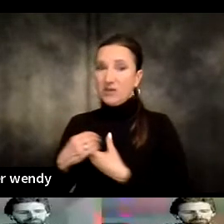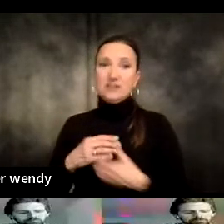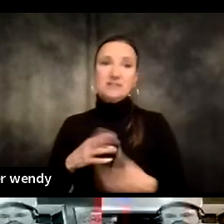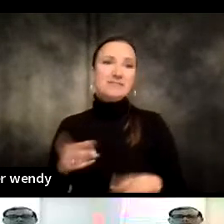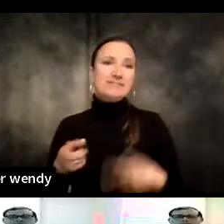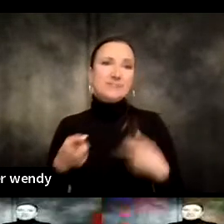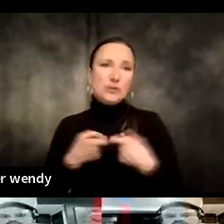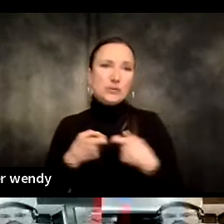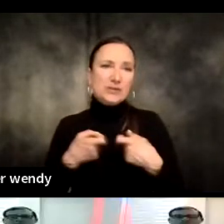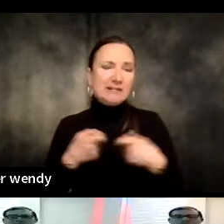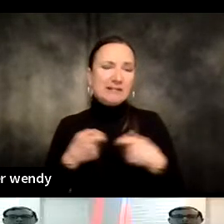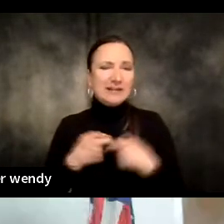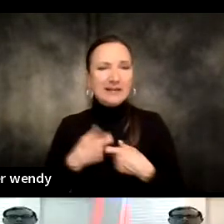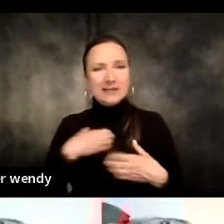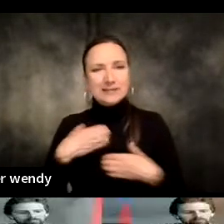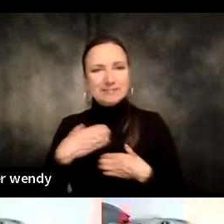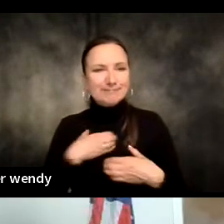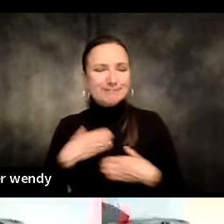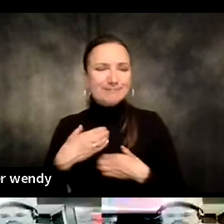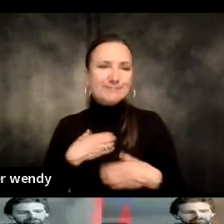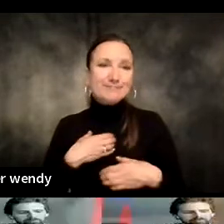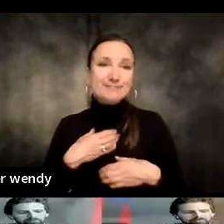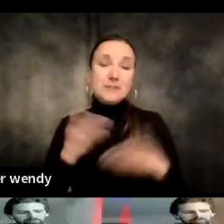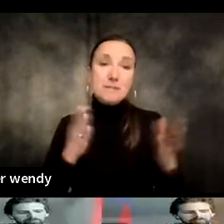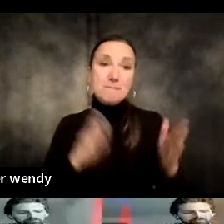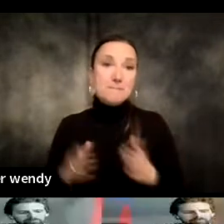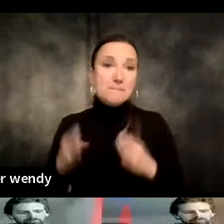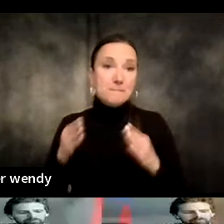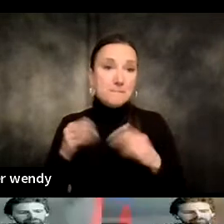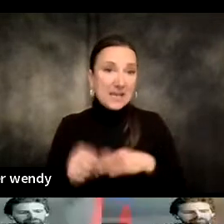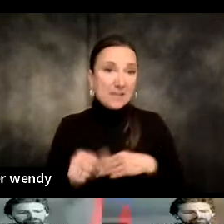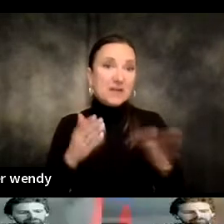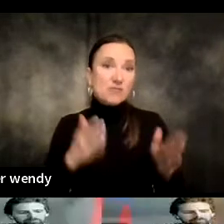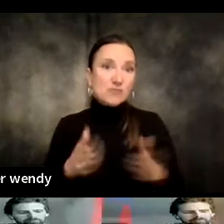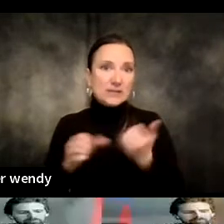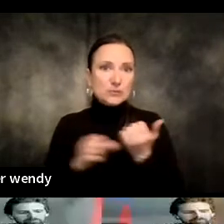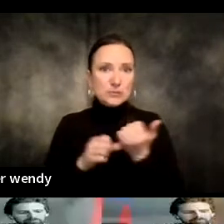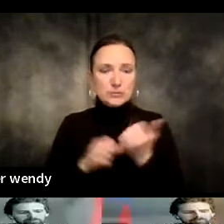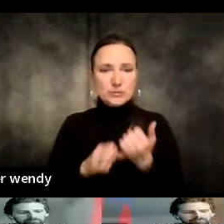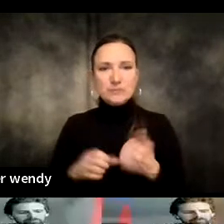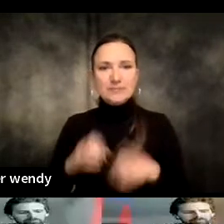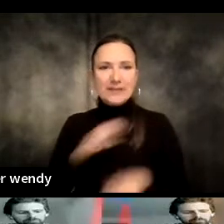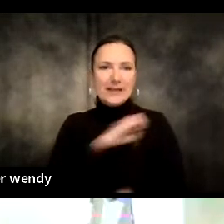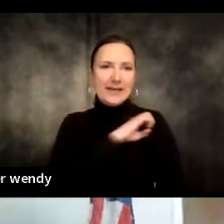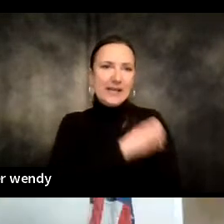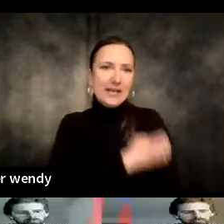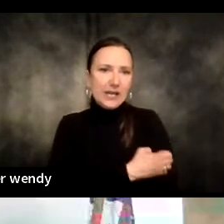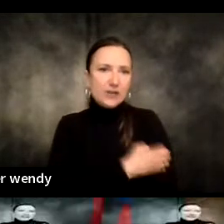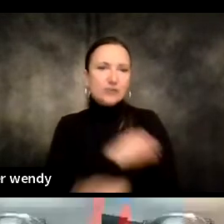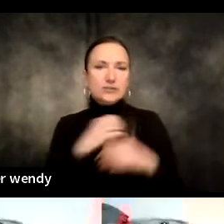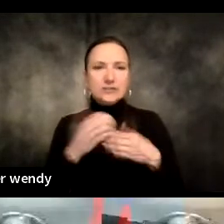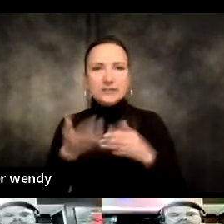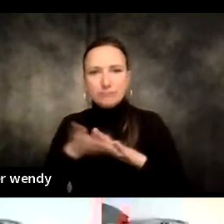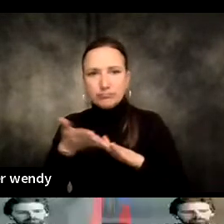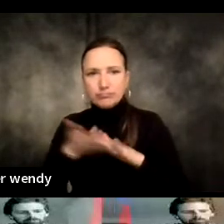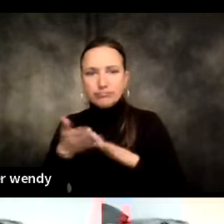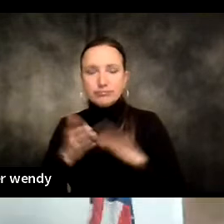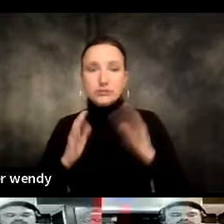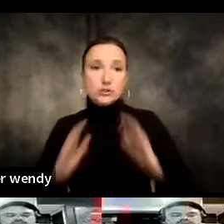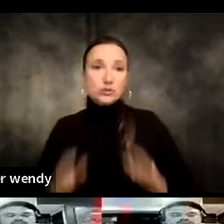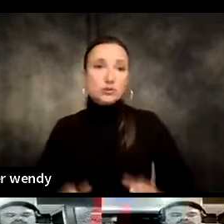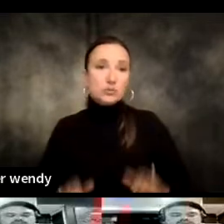bill disputes, payment arrangements, energy efficiency, consumer